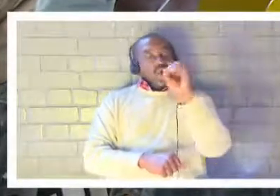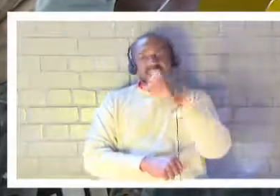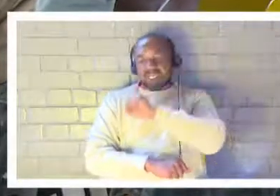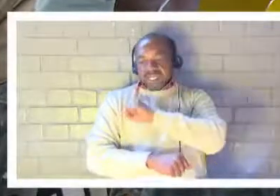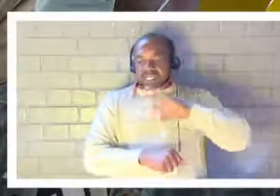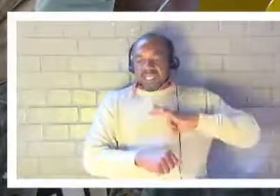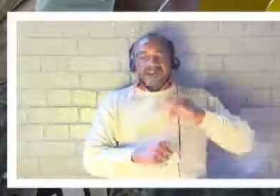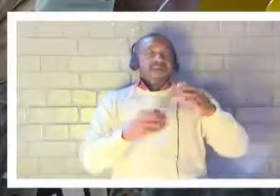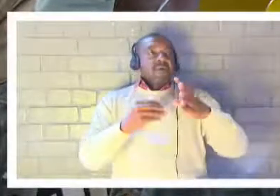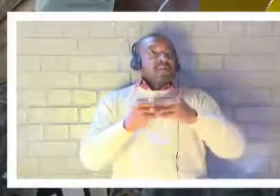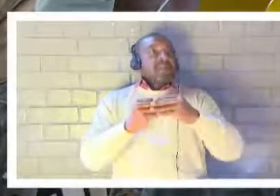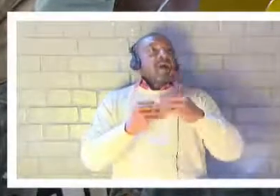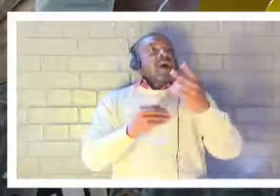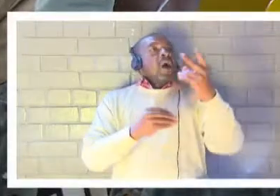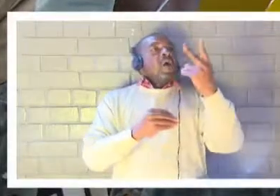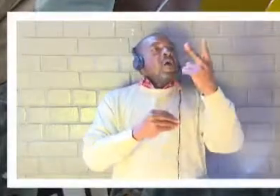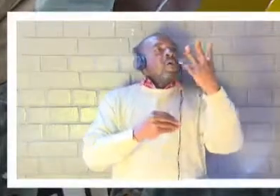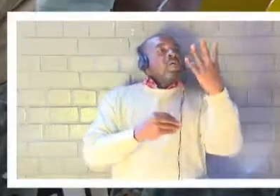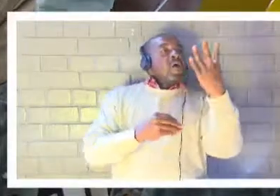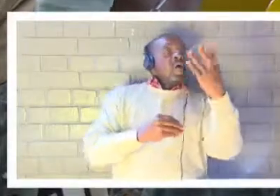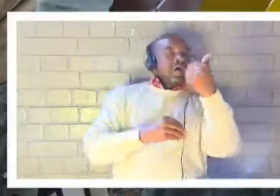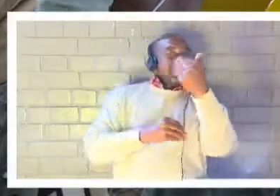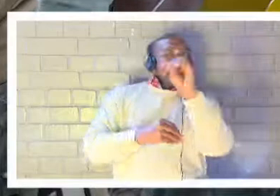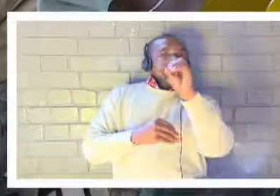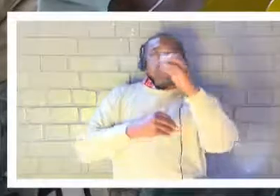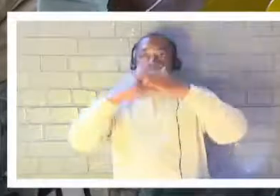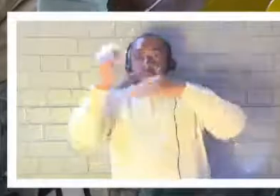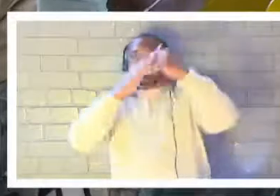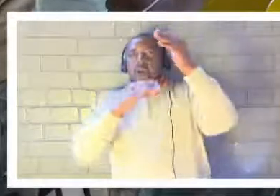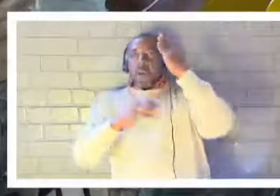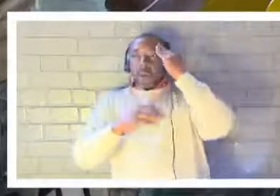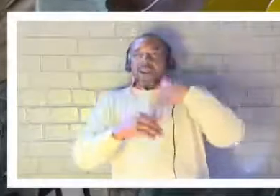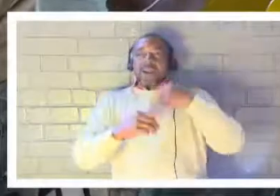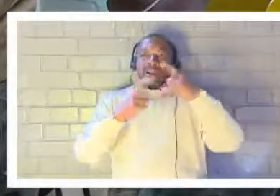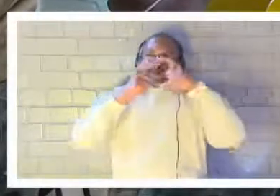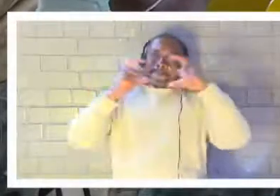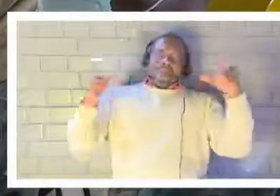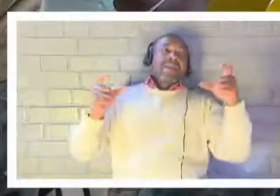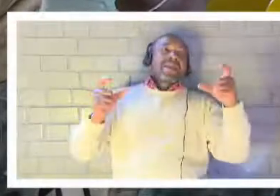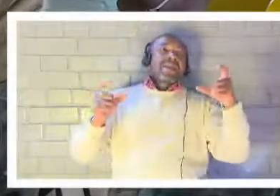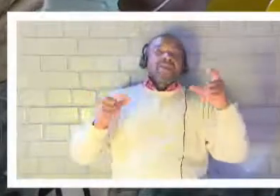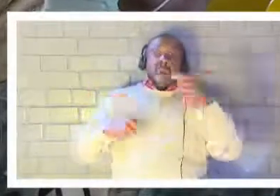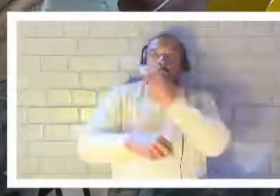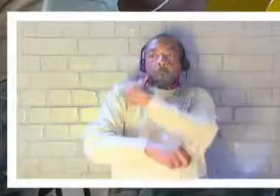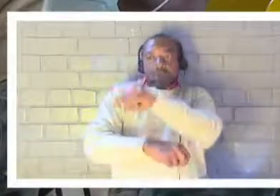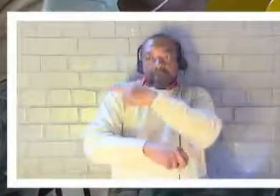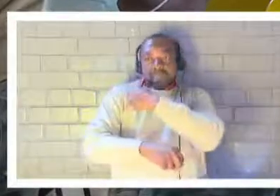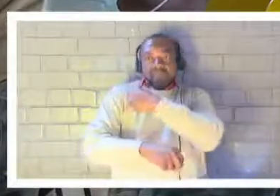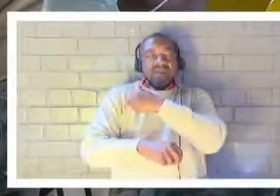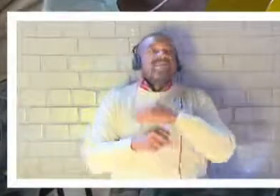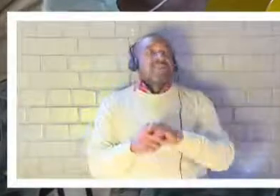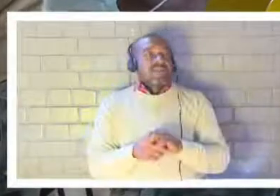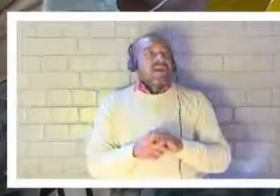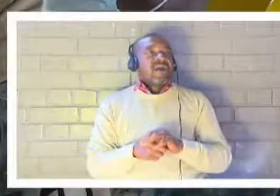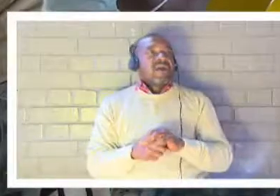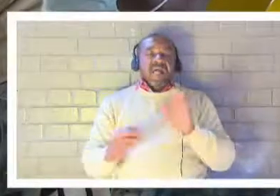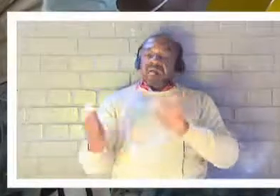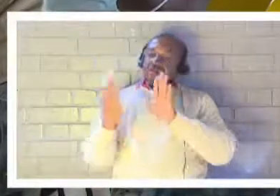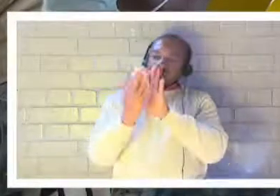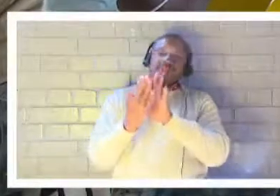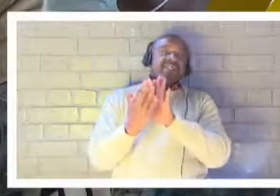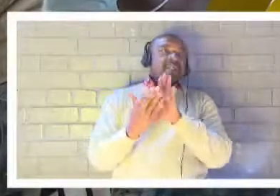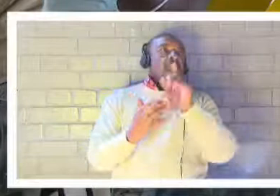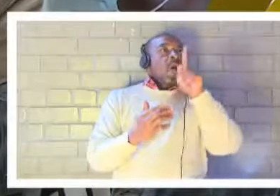we have 406 buildings. As we know, we are the biggest in the whole southern hemisphere, versus